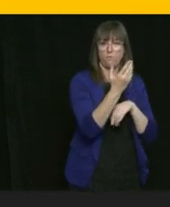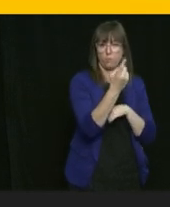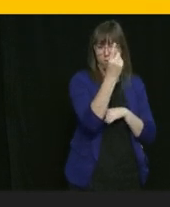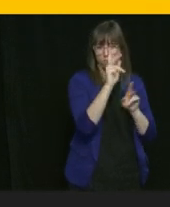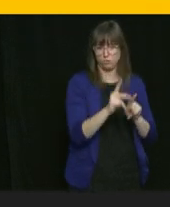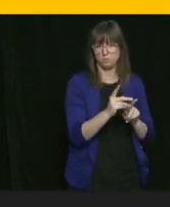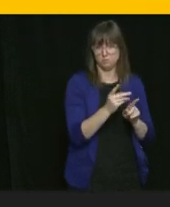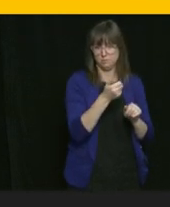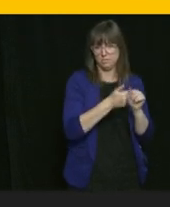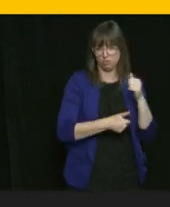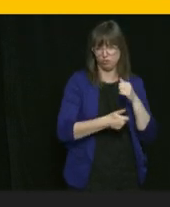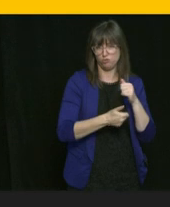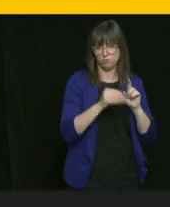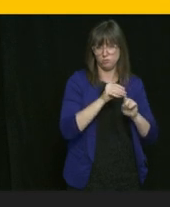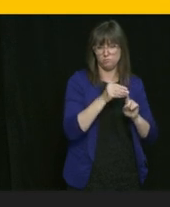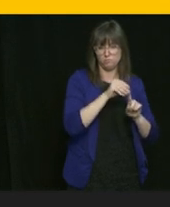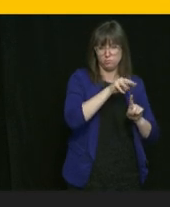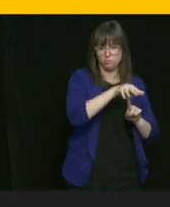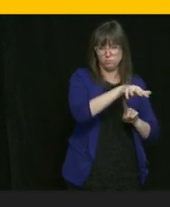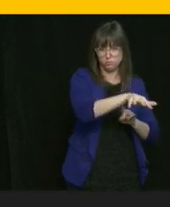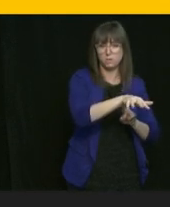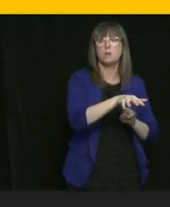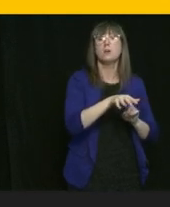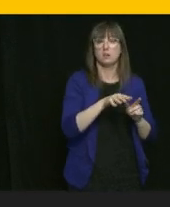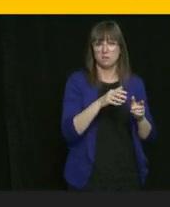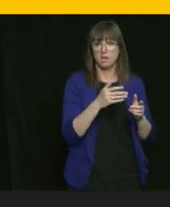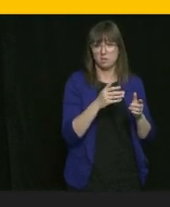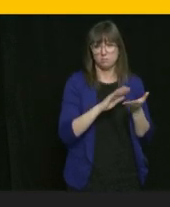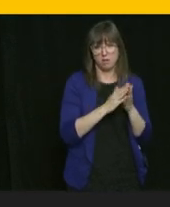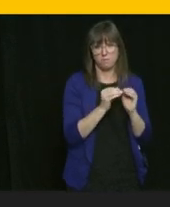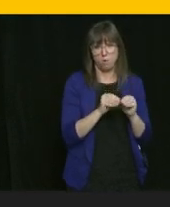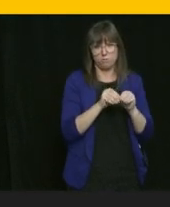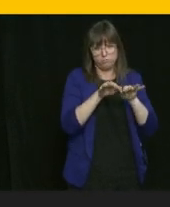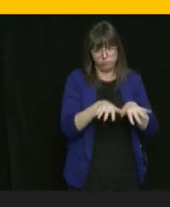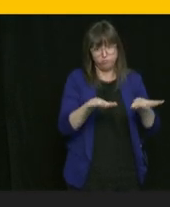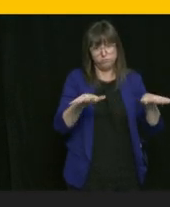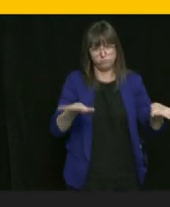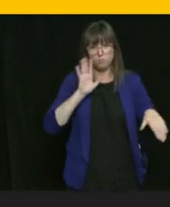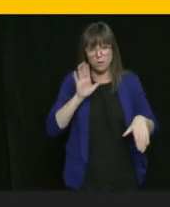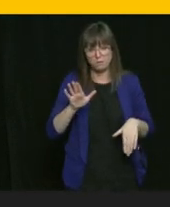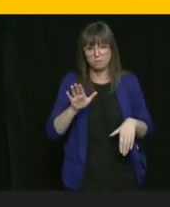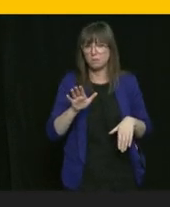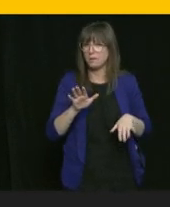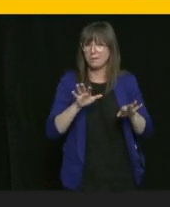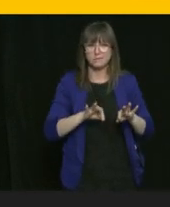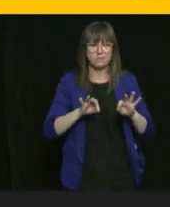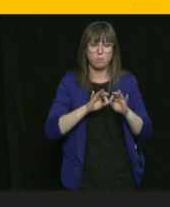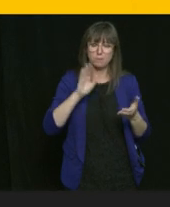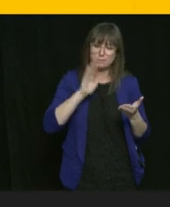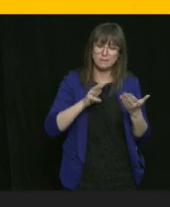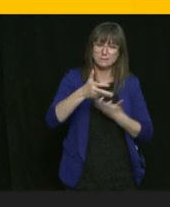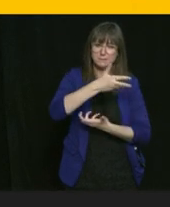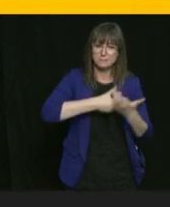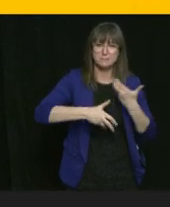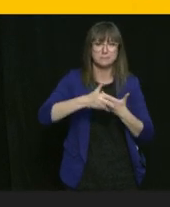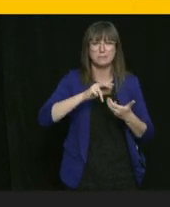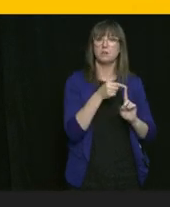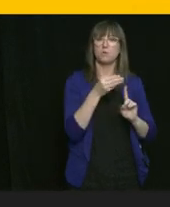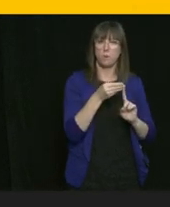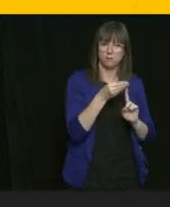each new generation of spread getting larger. We need to limit our contacts and opportunities for the virus to spread to bring the